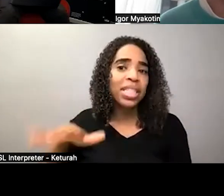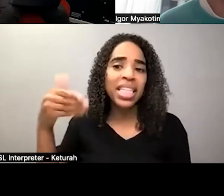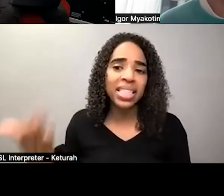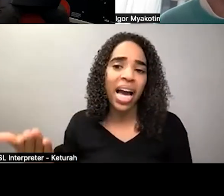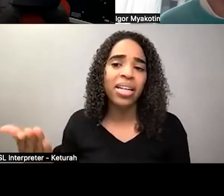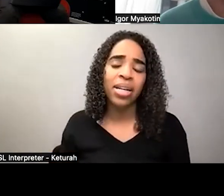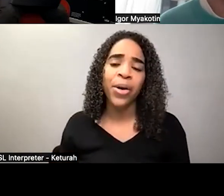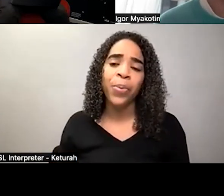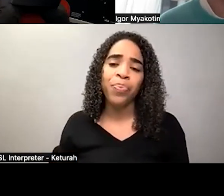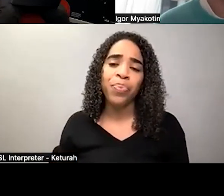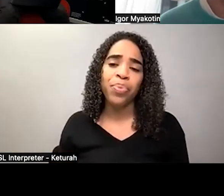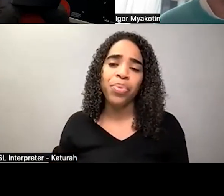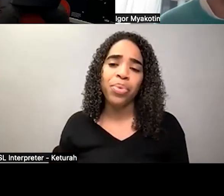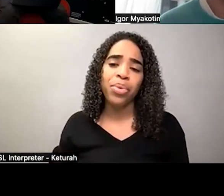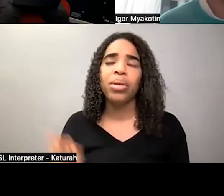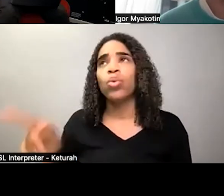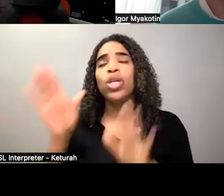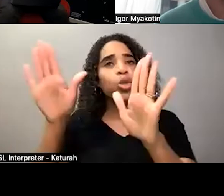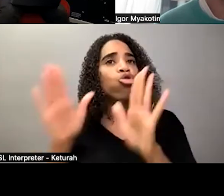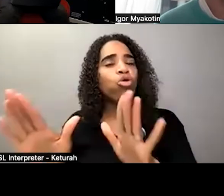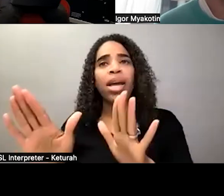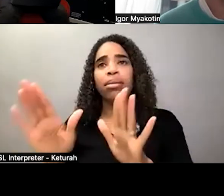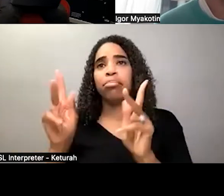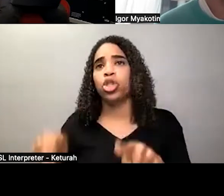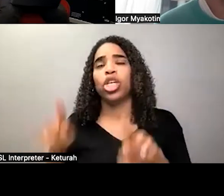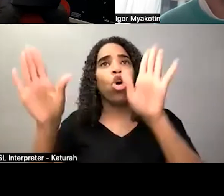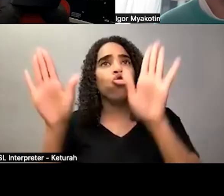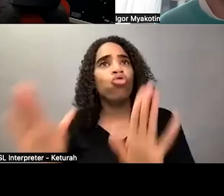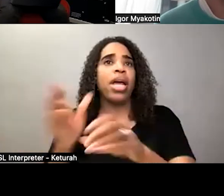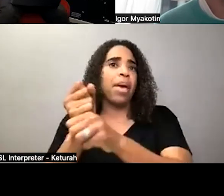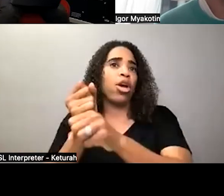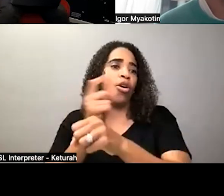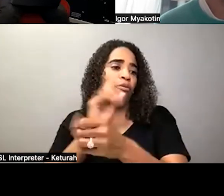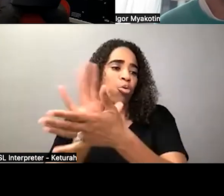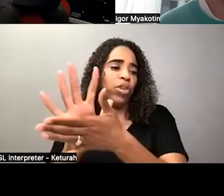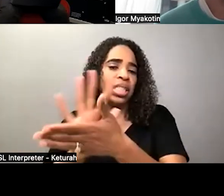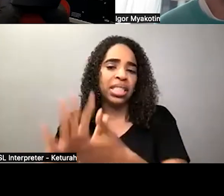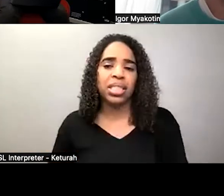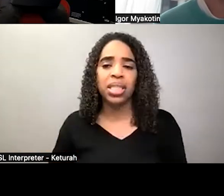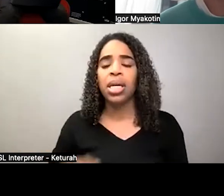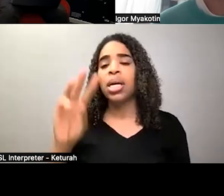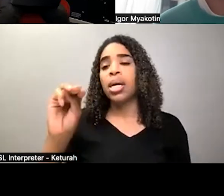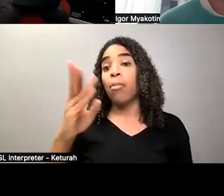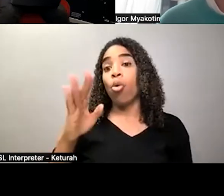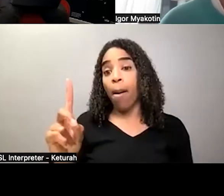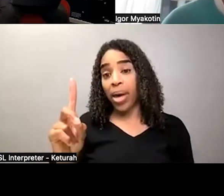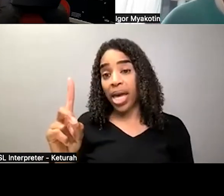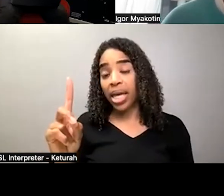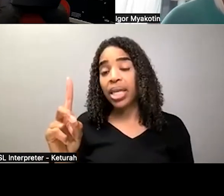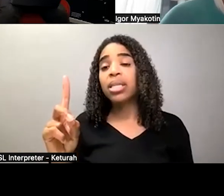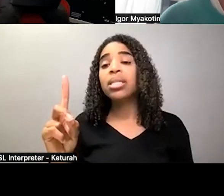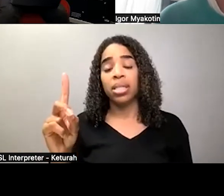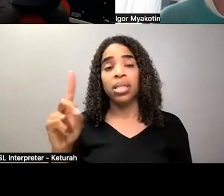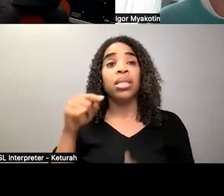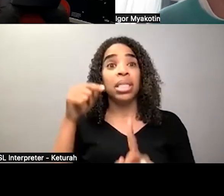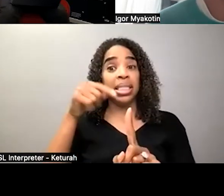good documentary filmmaker and a good person. Now we have Muhammad Rasulov, Jafar